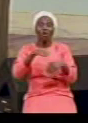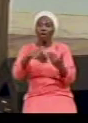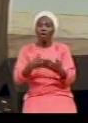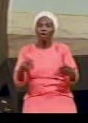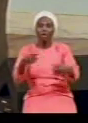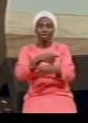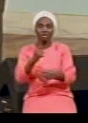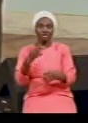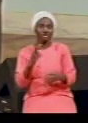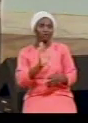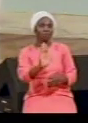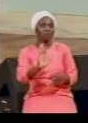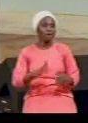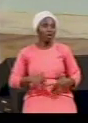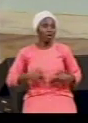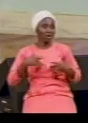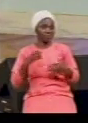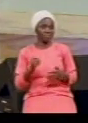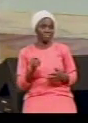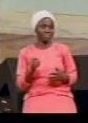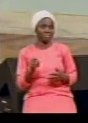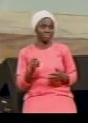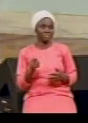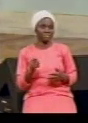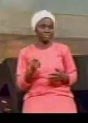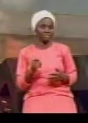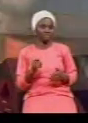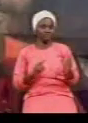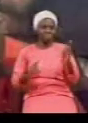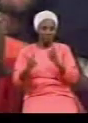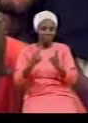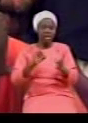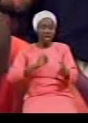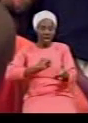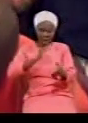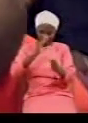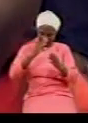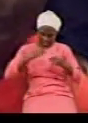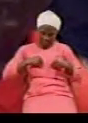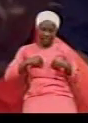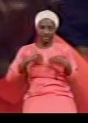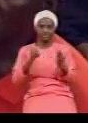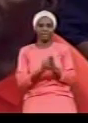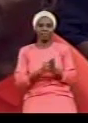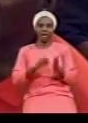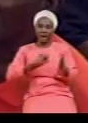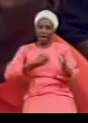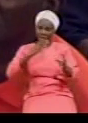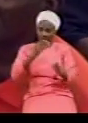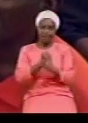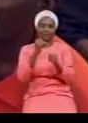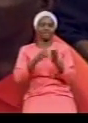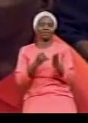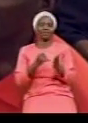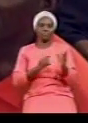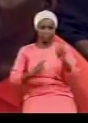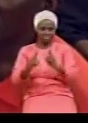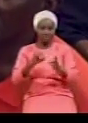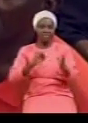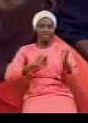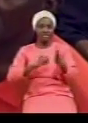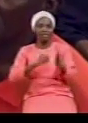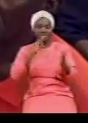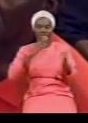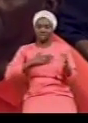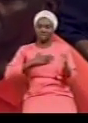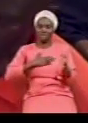the days of thy life. I receive that. I got it. It is mine. As I was